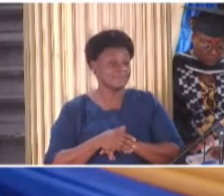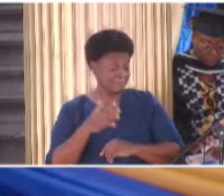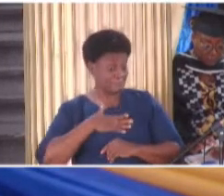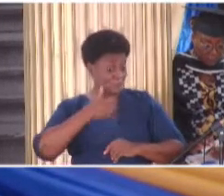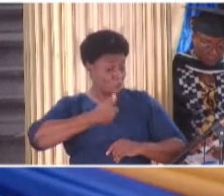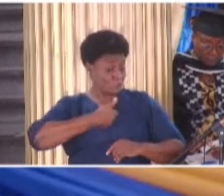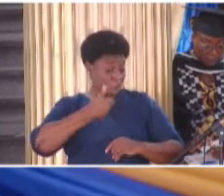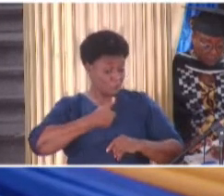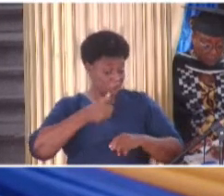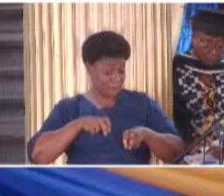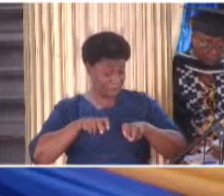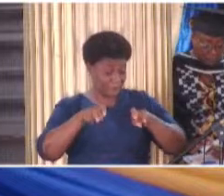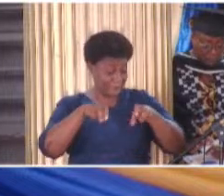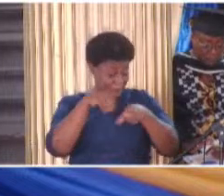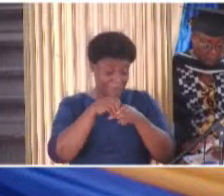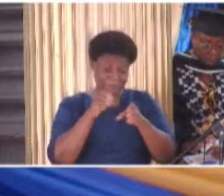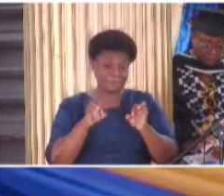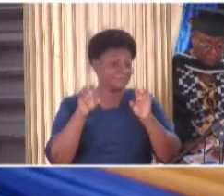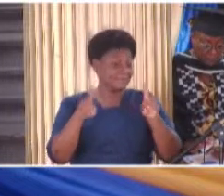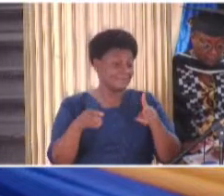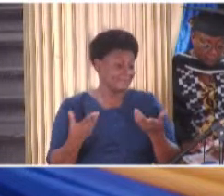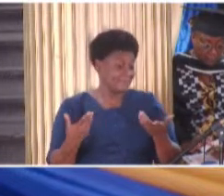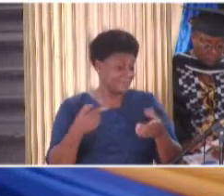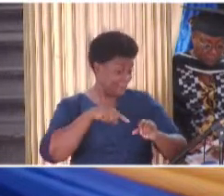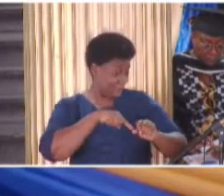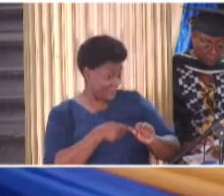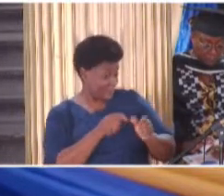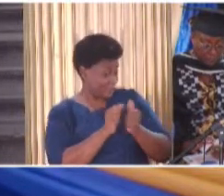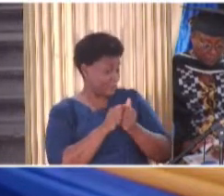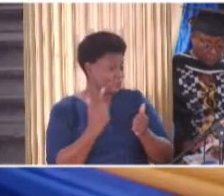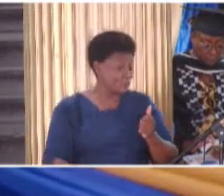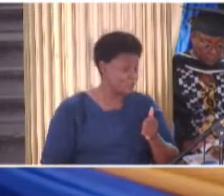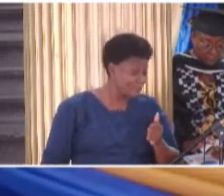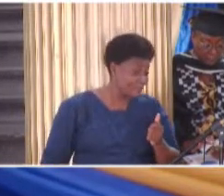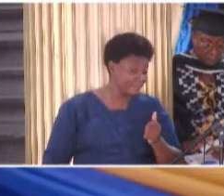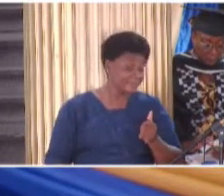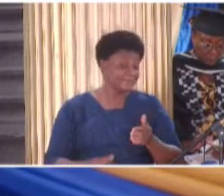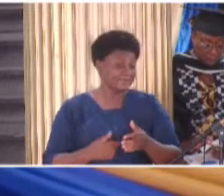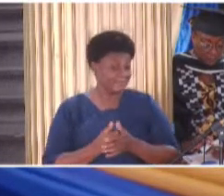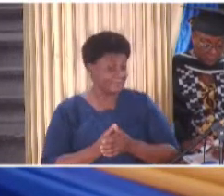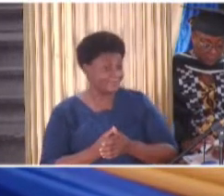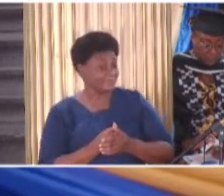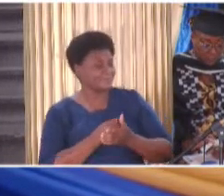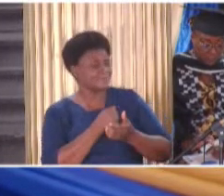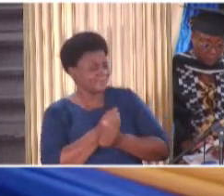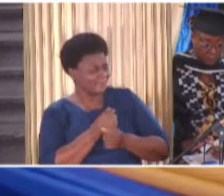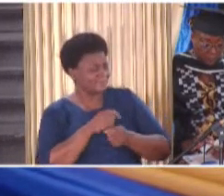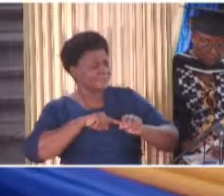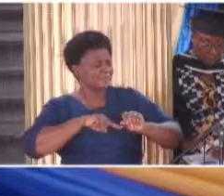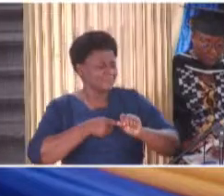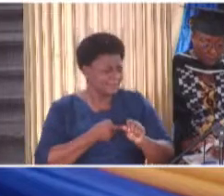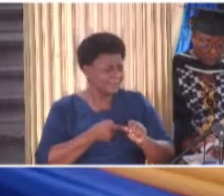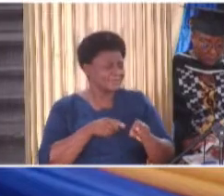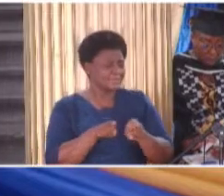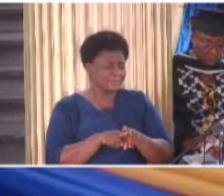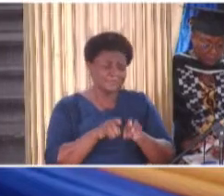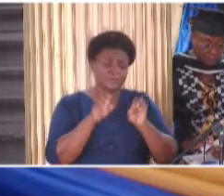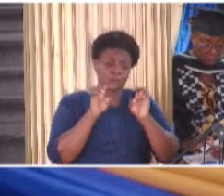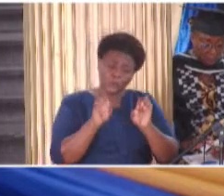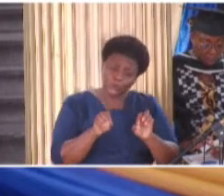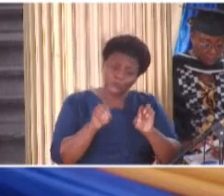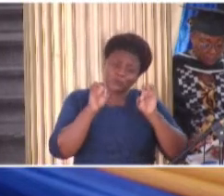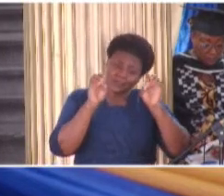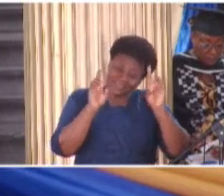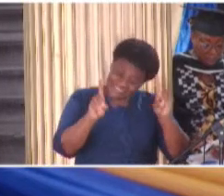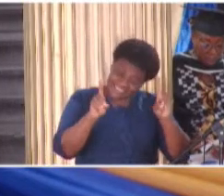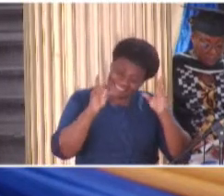journey in education began at the grassroots level. I started as a certificated A